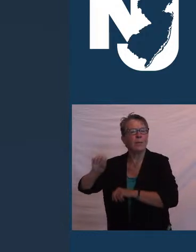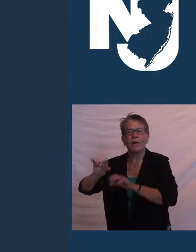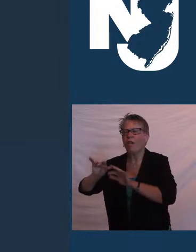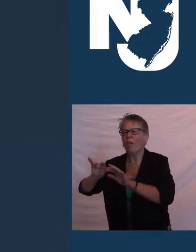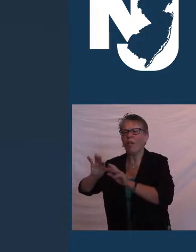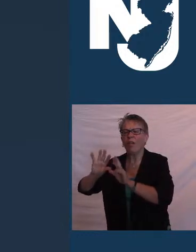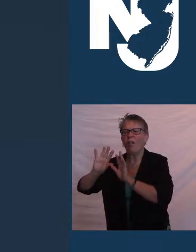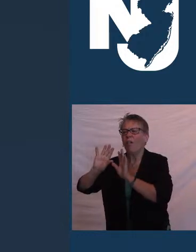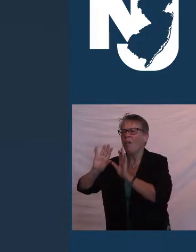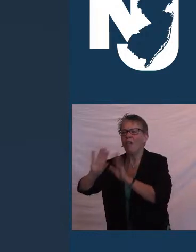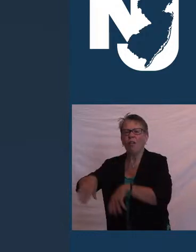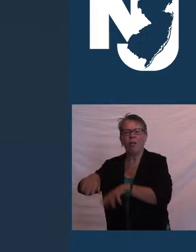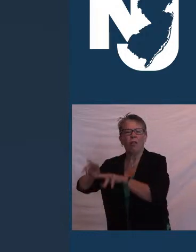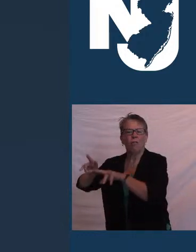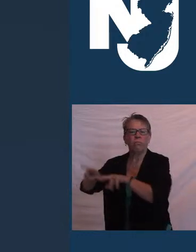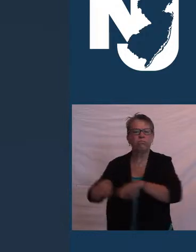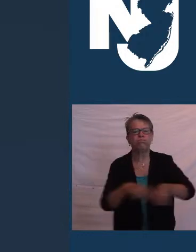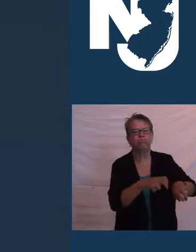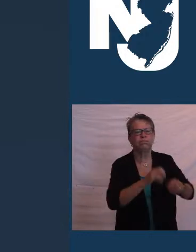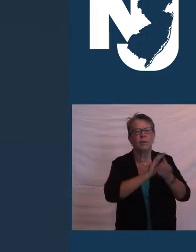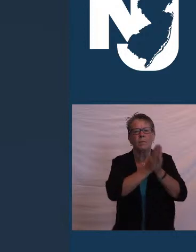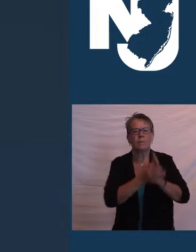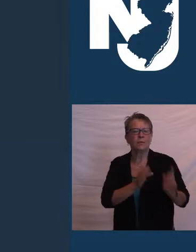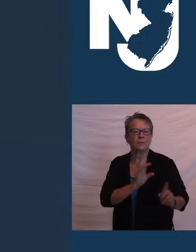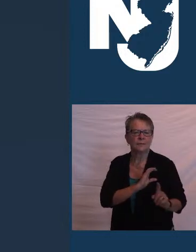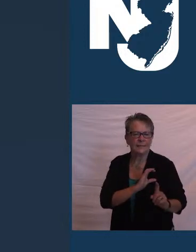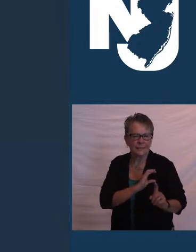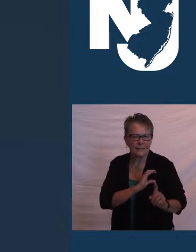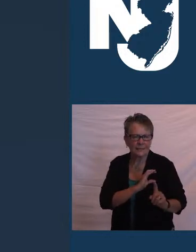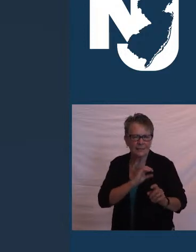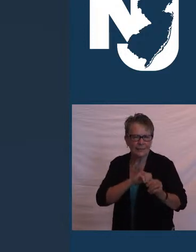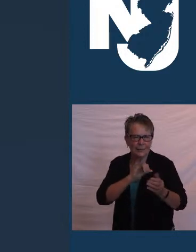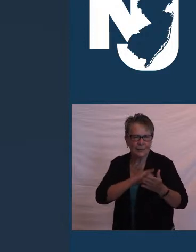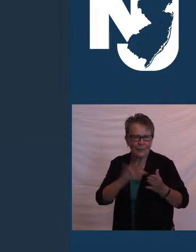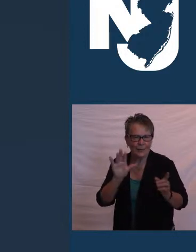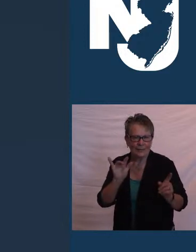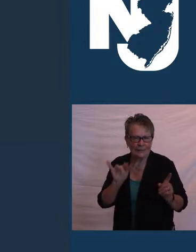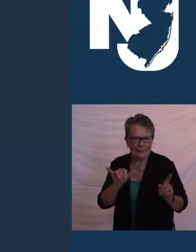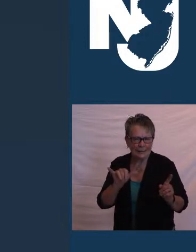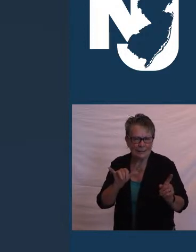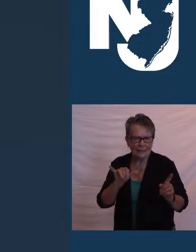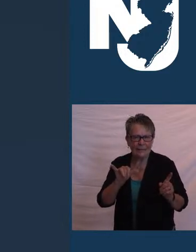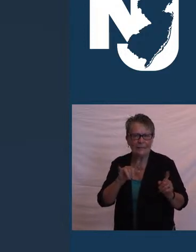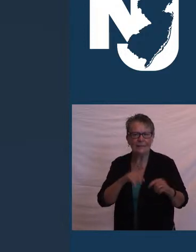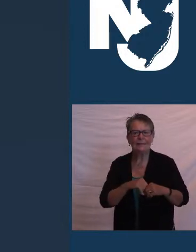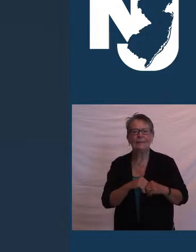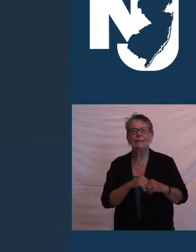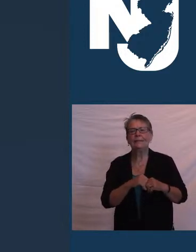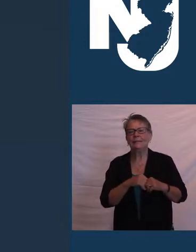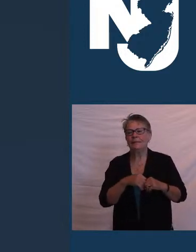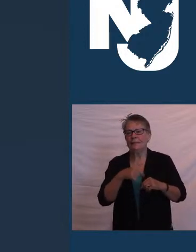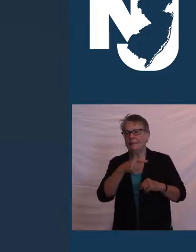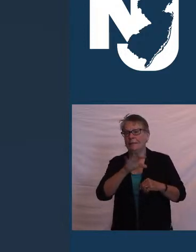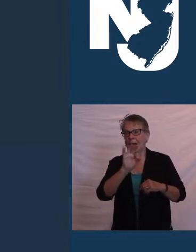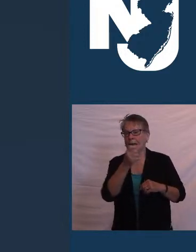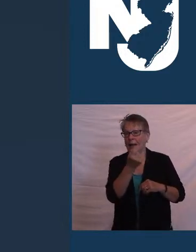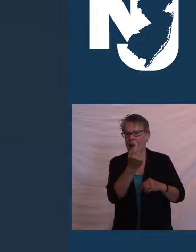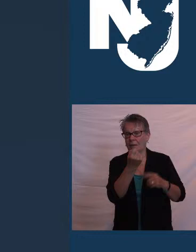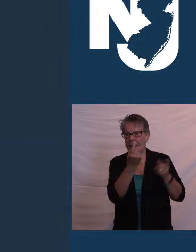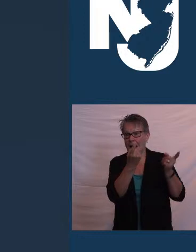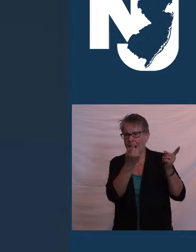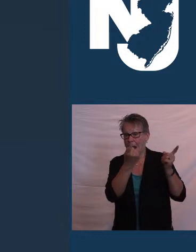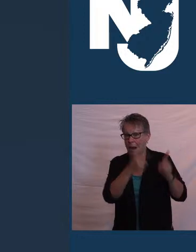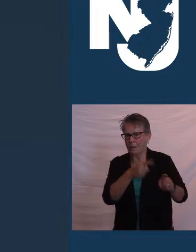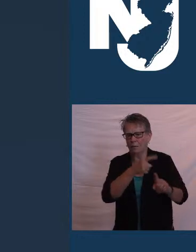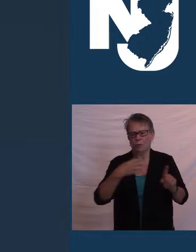York. On September 11th, 2001, Tim was a sergeant at the 1st Precinct in Lower Manhattan. As the towers fell,